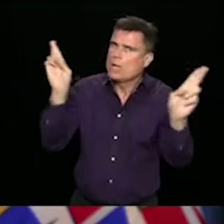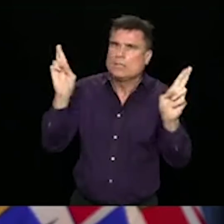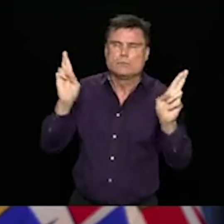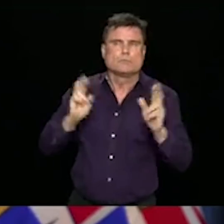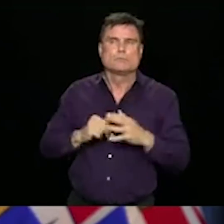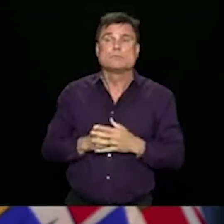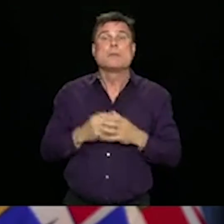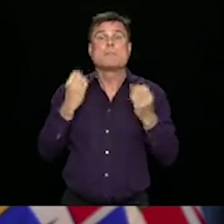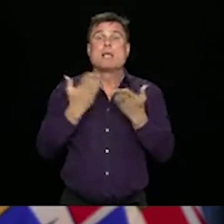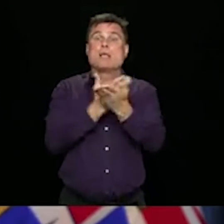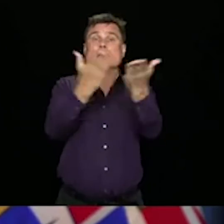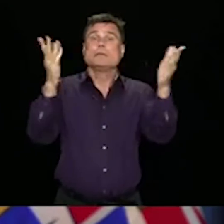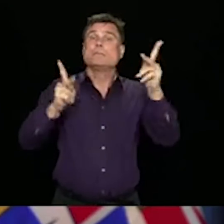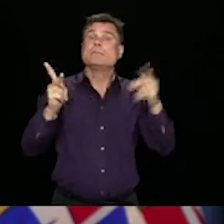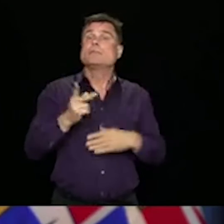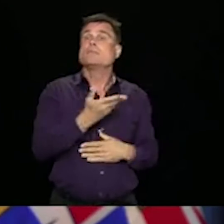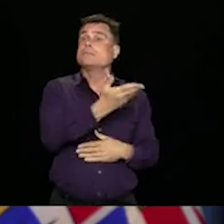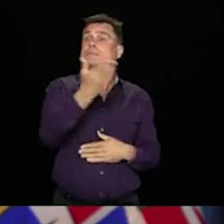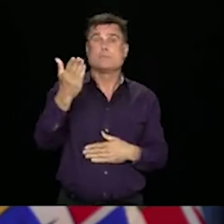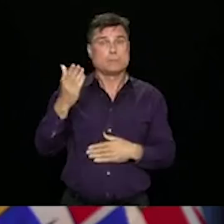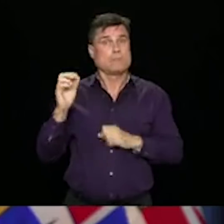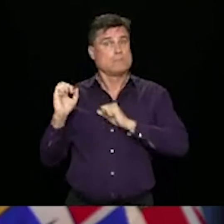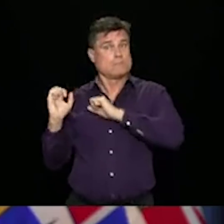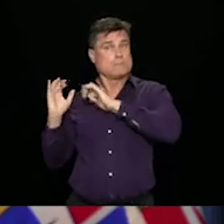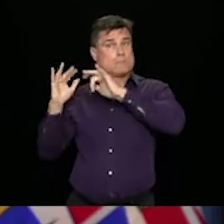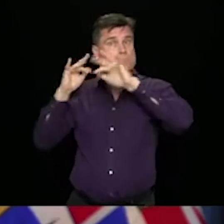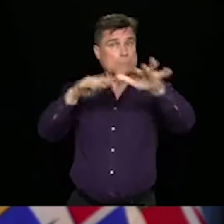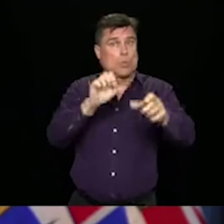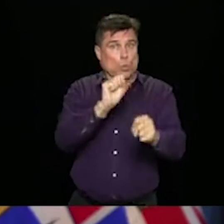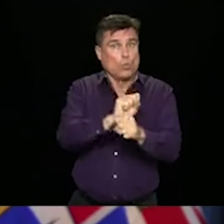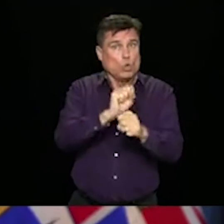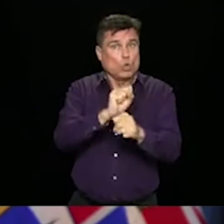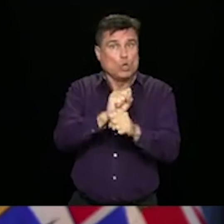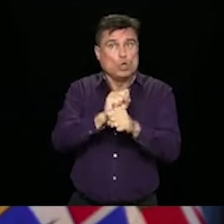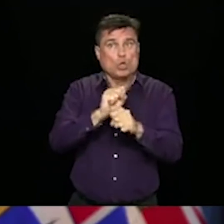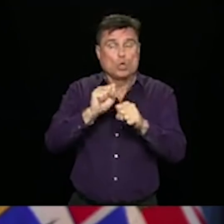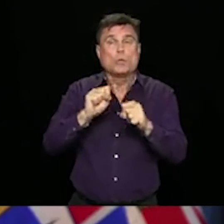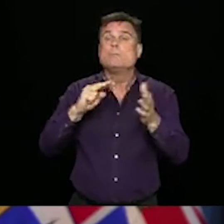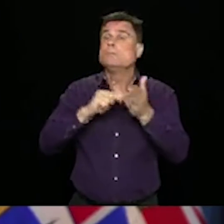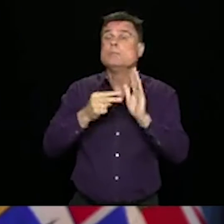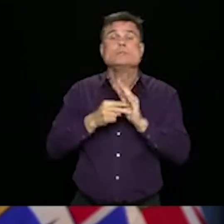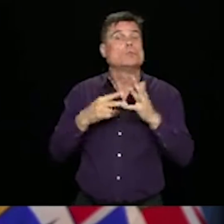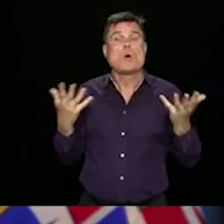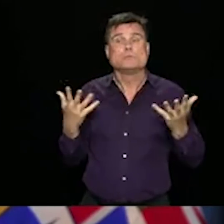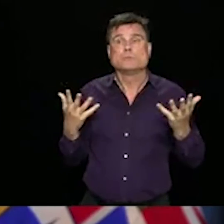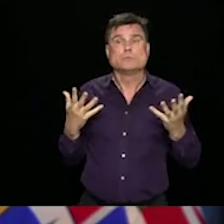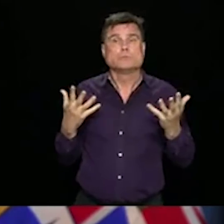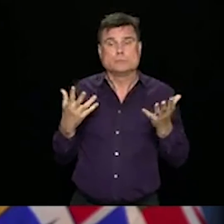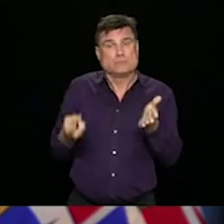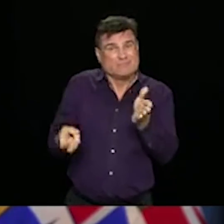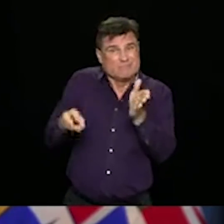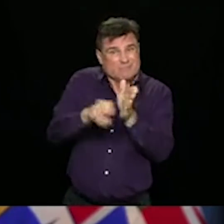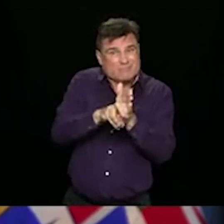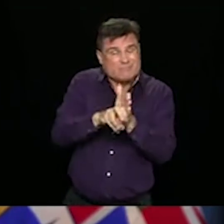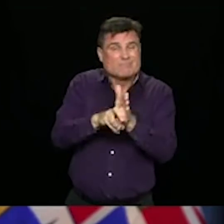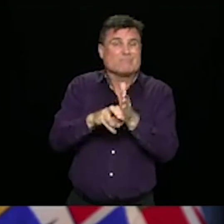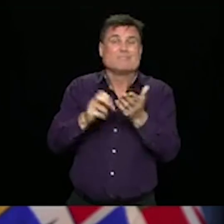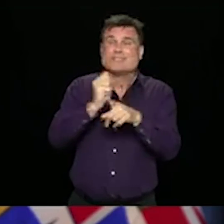return to work, many are also returning to transit, as we know. If you are using transit, we do encourage you to wear a